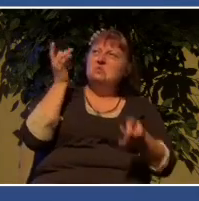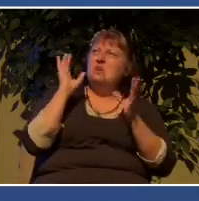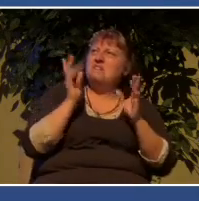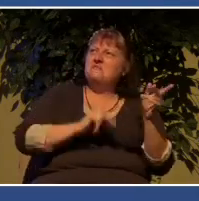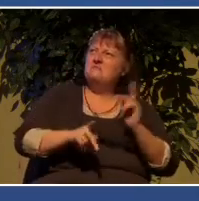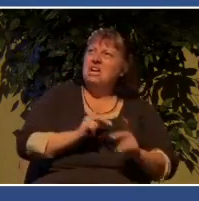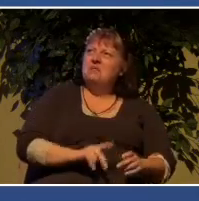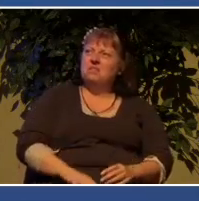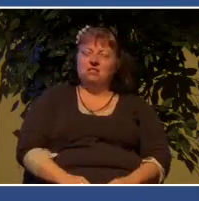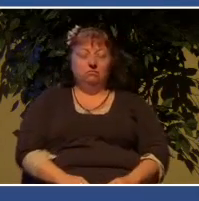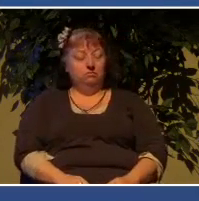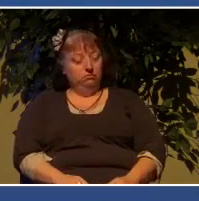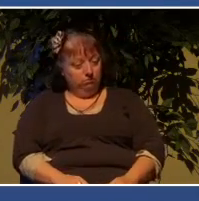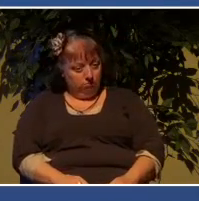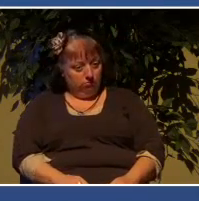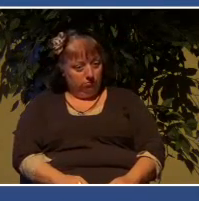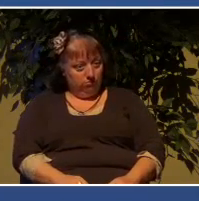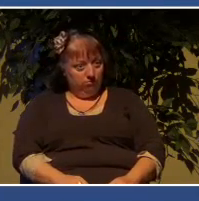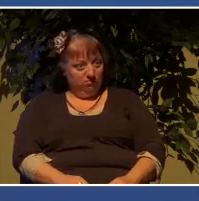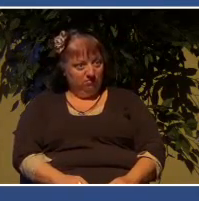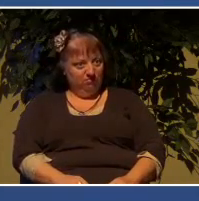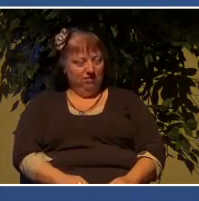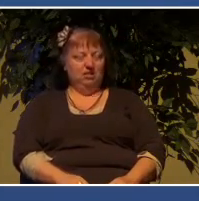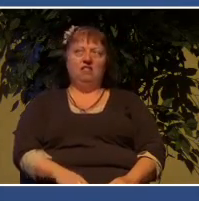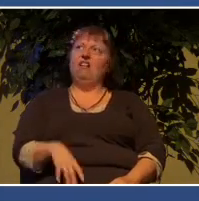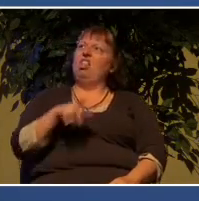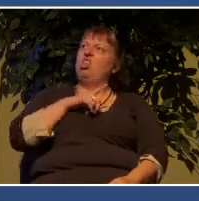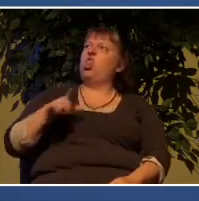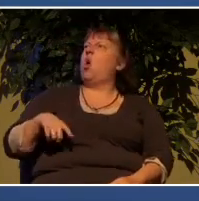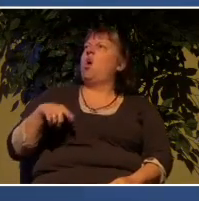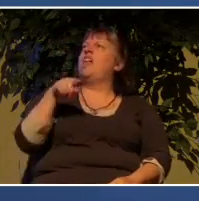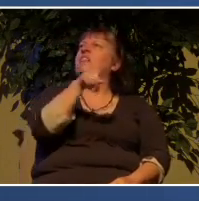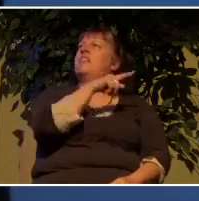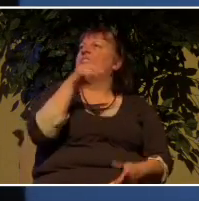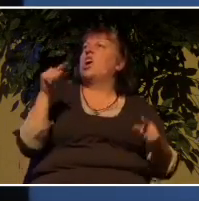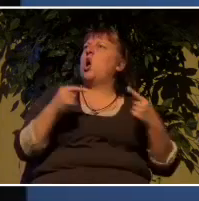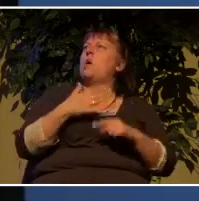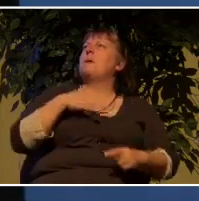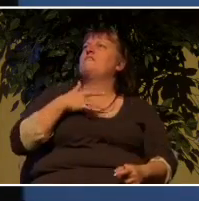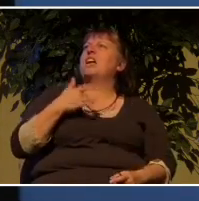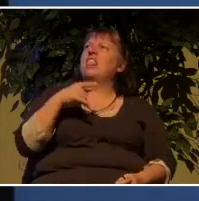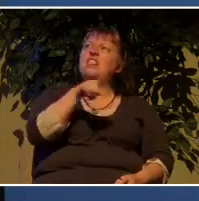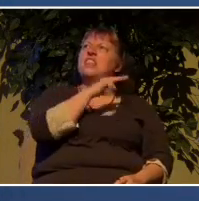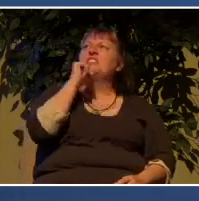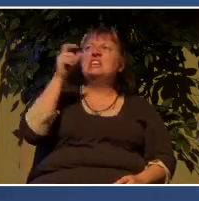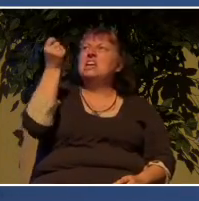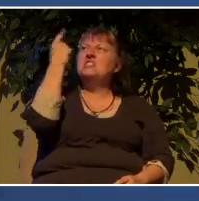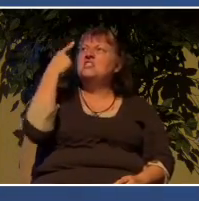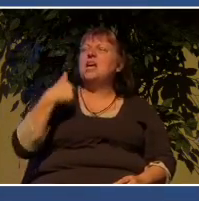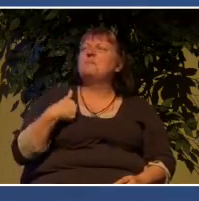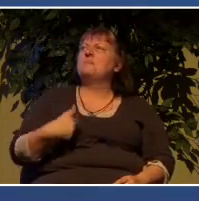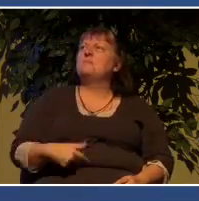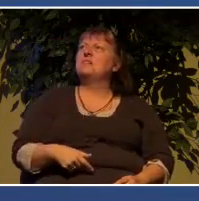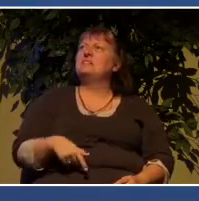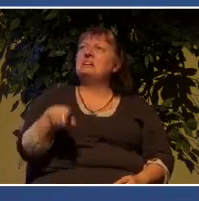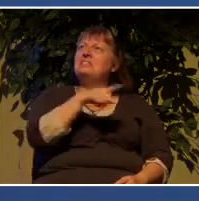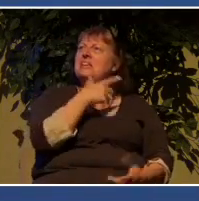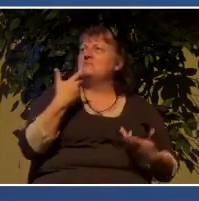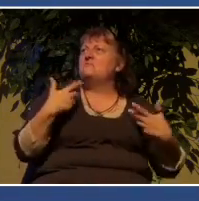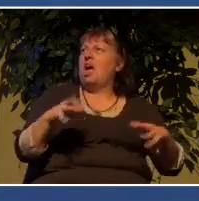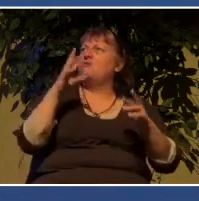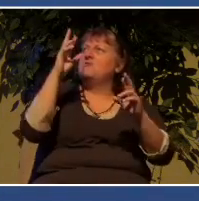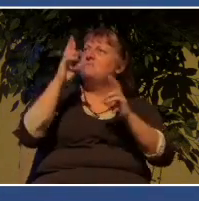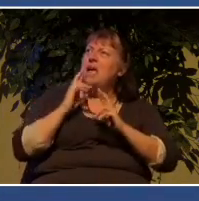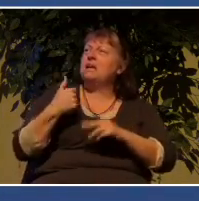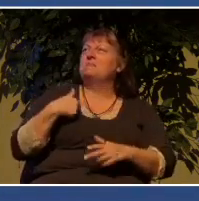you. And Lord, they hurt my feelings. And they misunderstood me. And they didn't honor or respect me. You